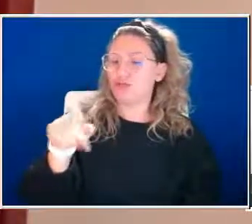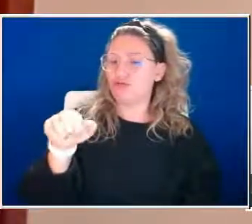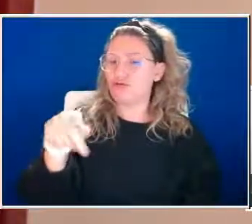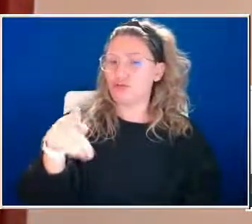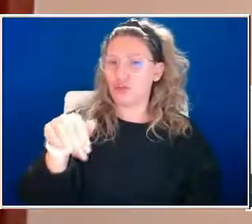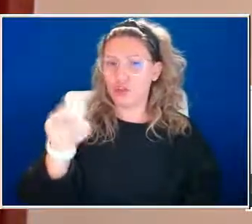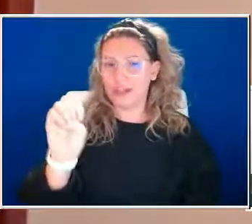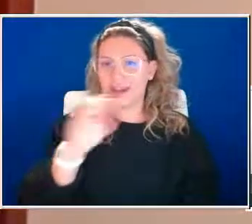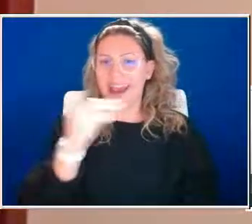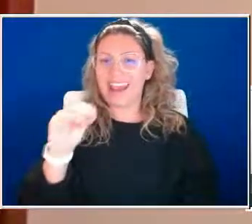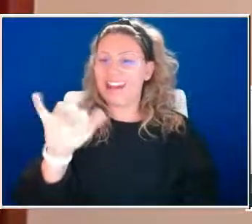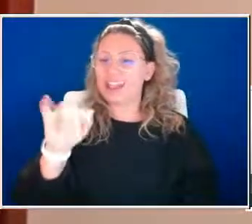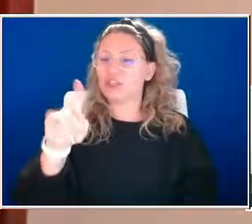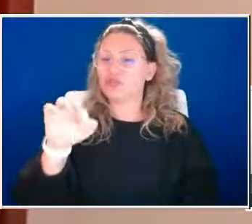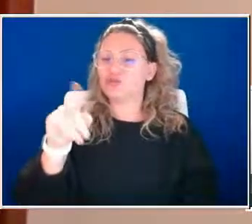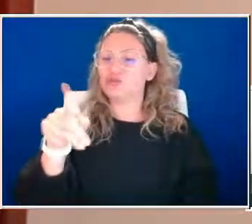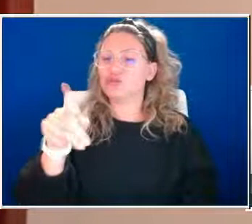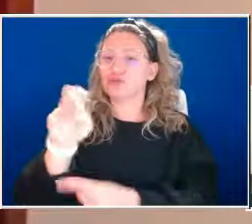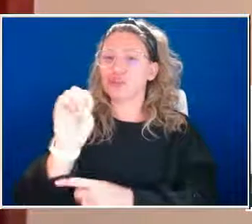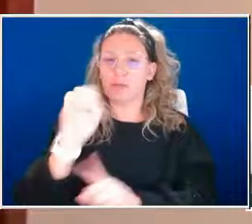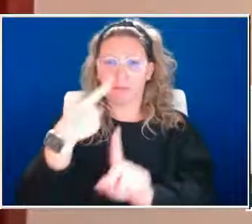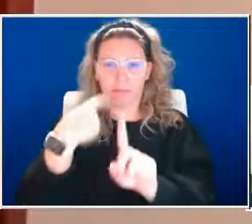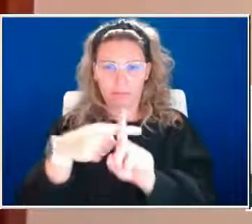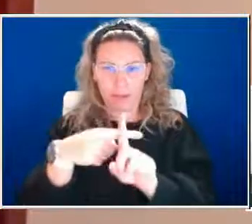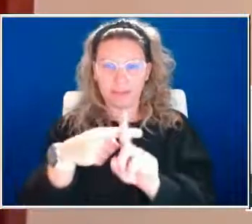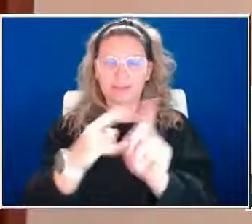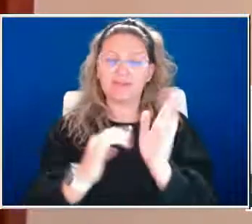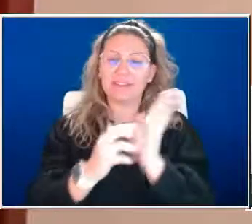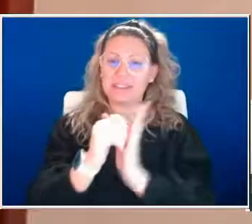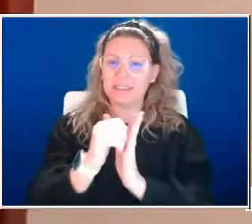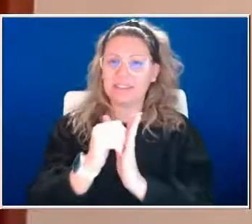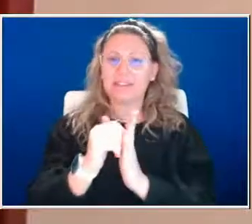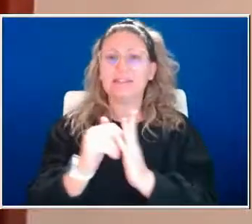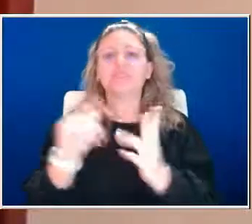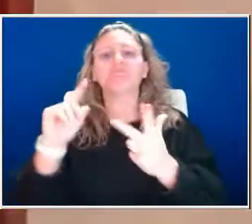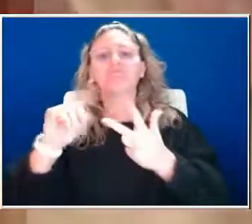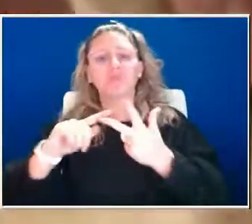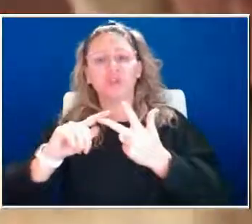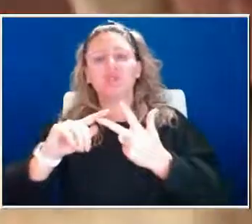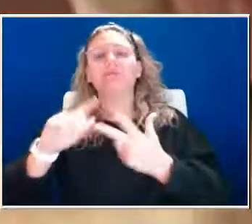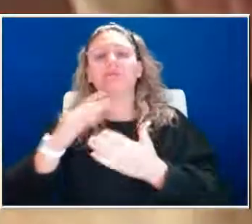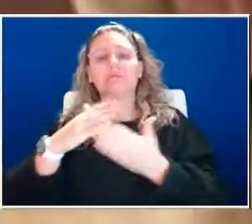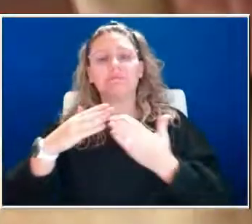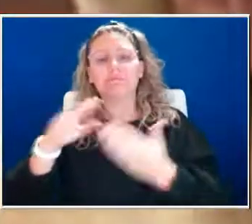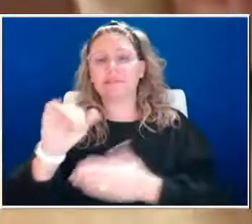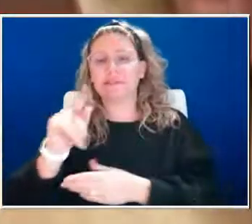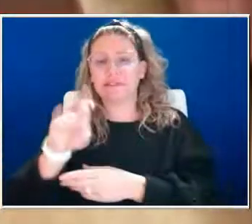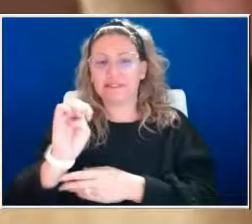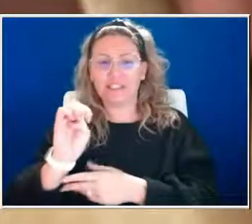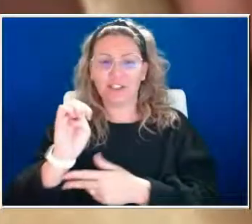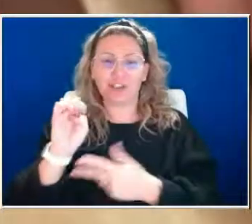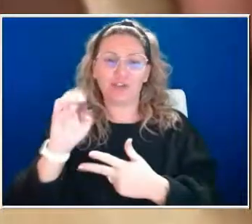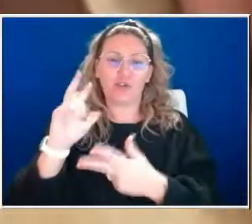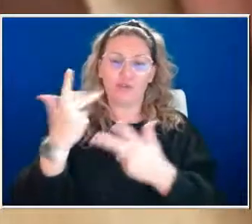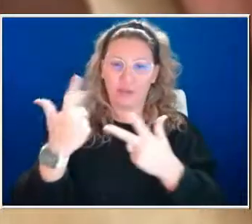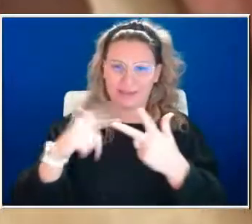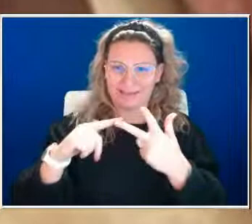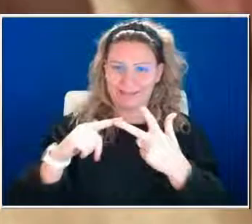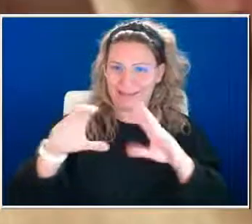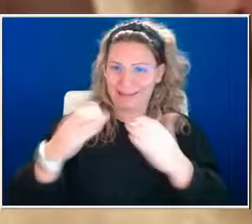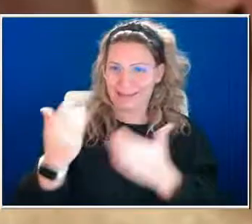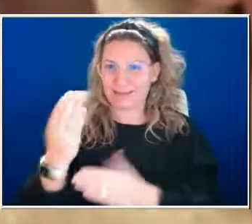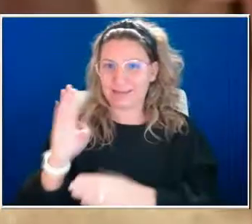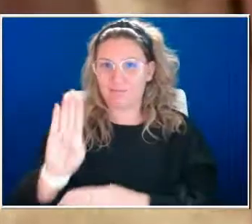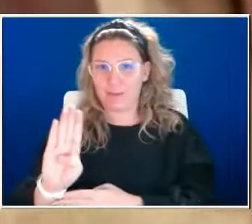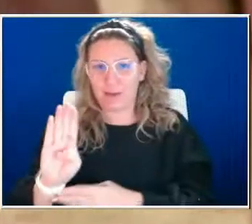positive breast cancer. It was stage 3, class B, or I think that's the way you say it. So it's